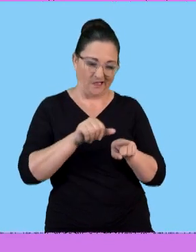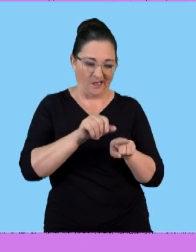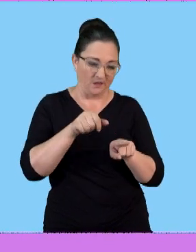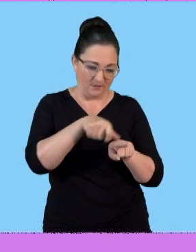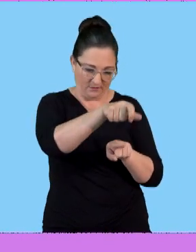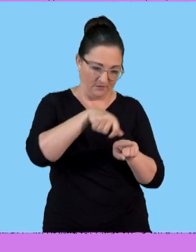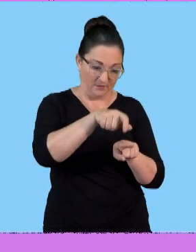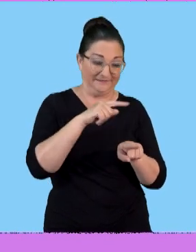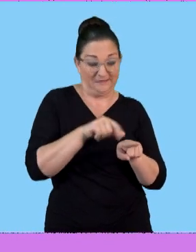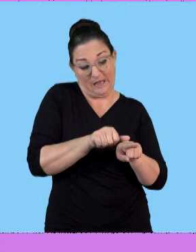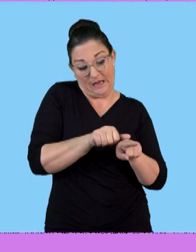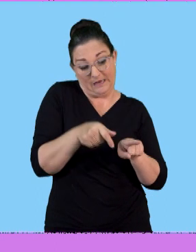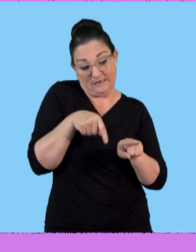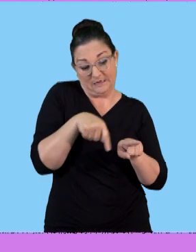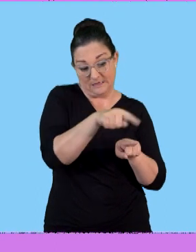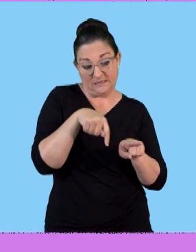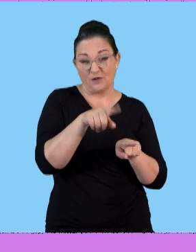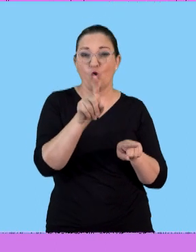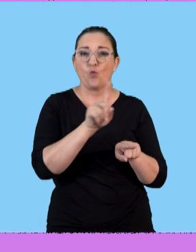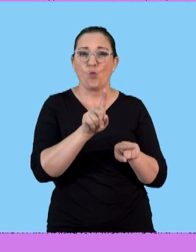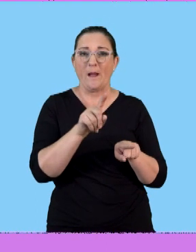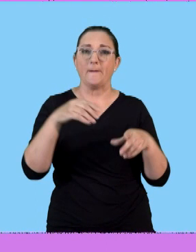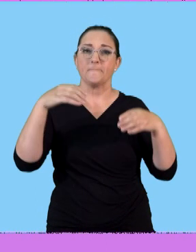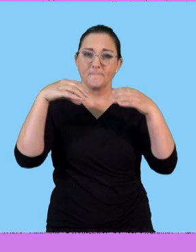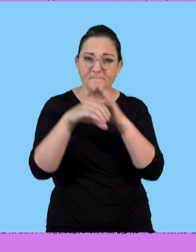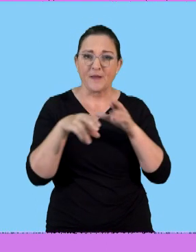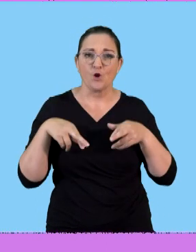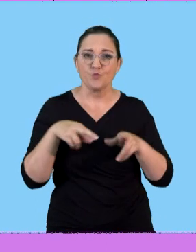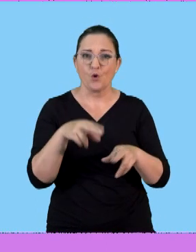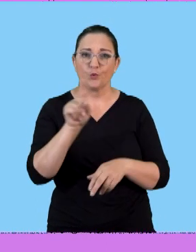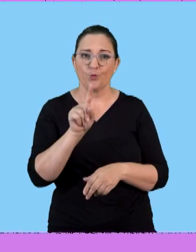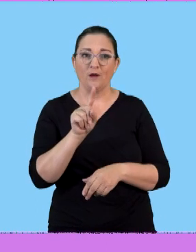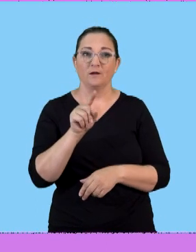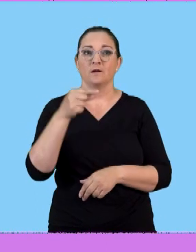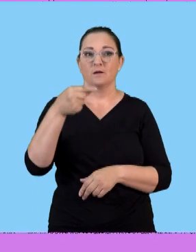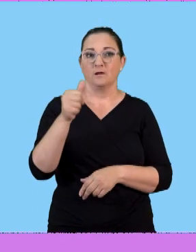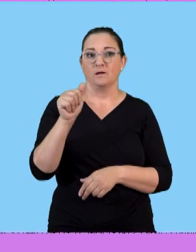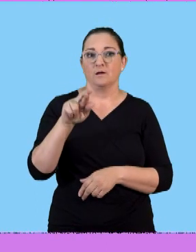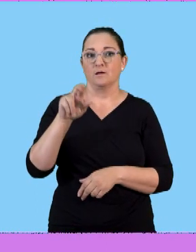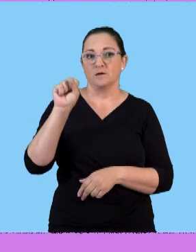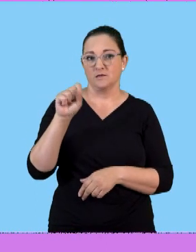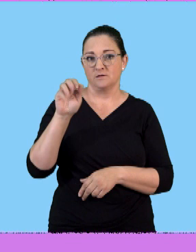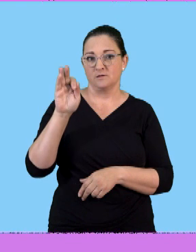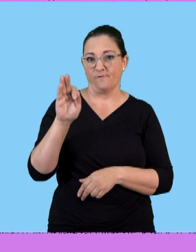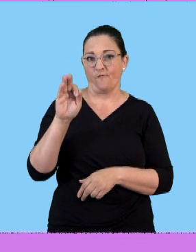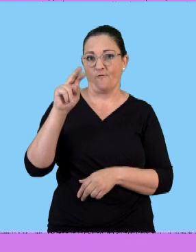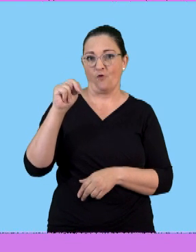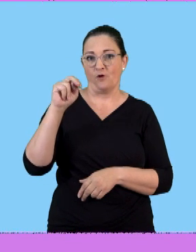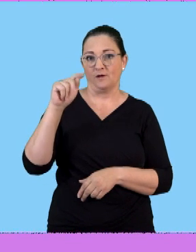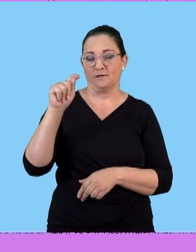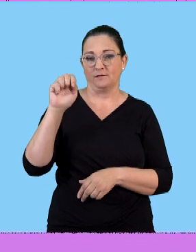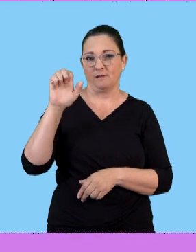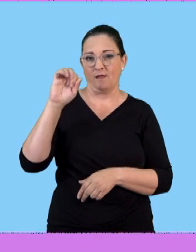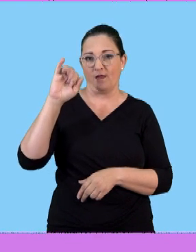with Mendelssohn Street? So I'm sure you'll agree with me looking at the map that it will be Garsfontein Road. Guys, are we clear? So